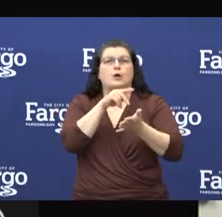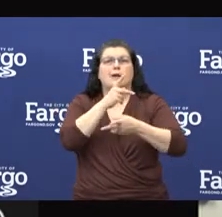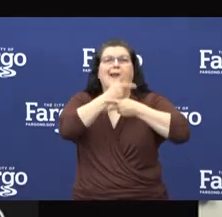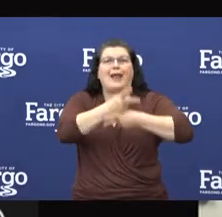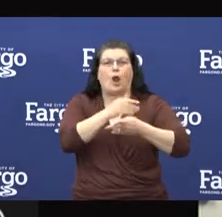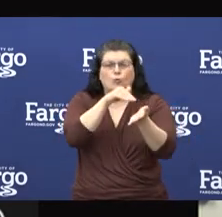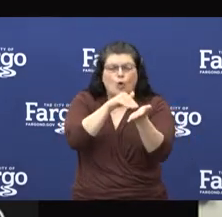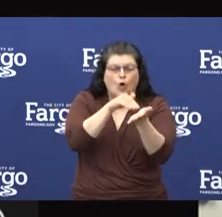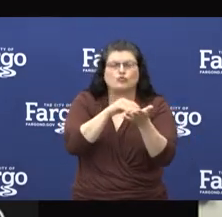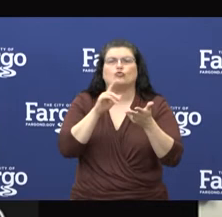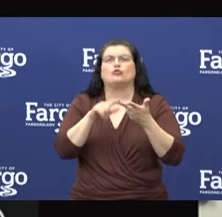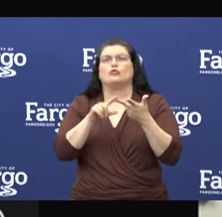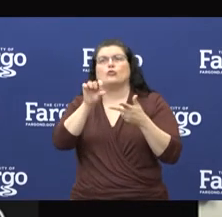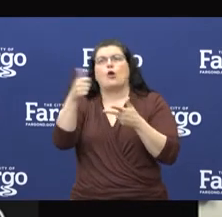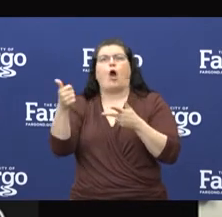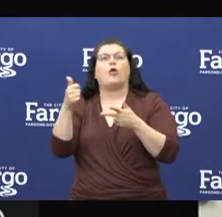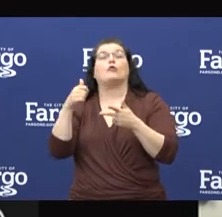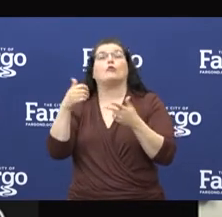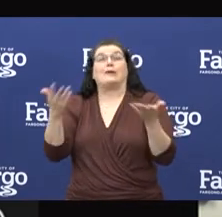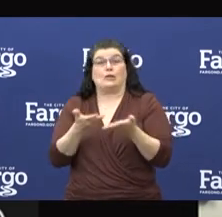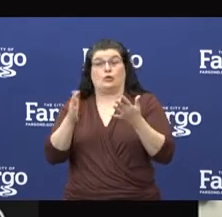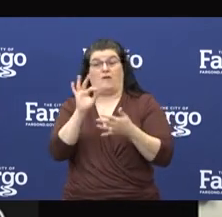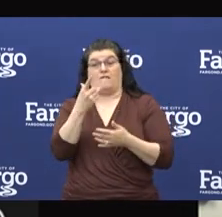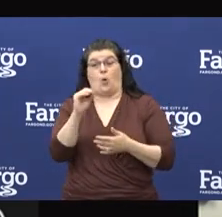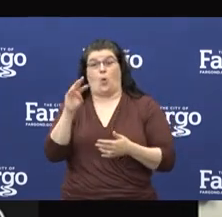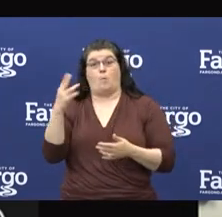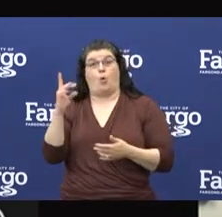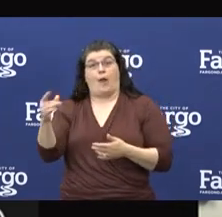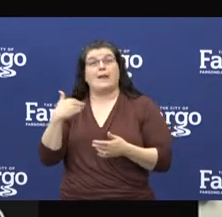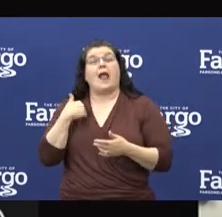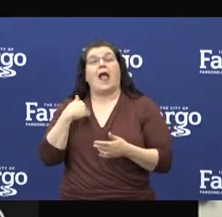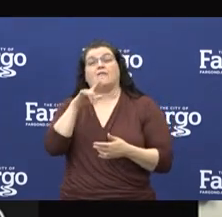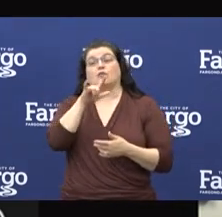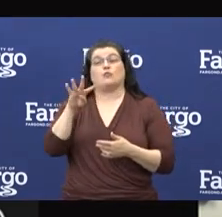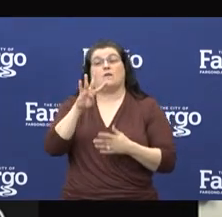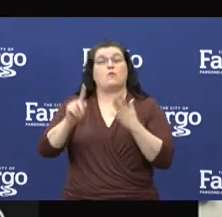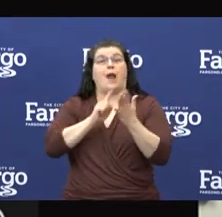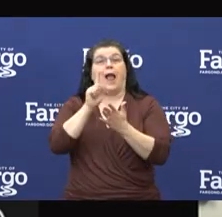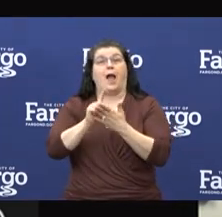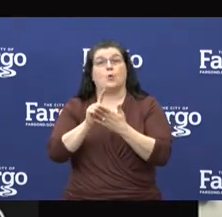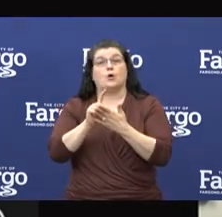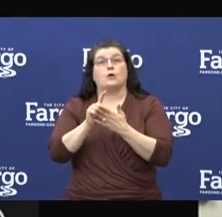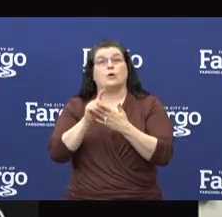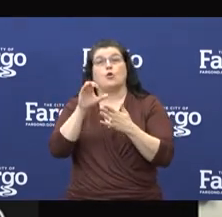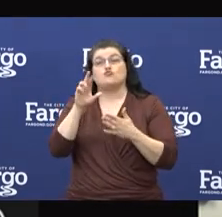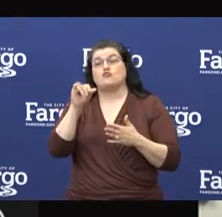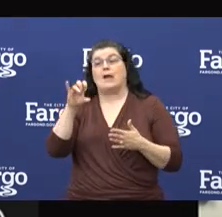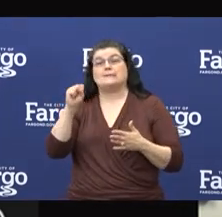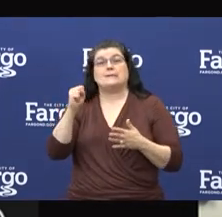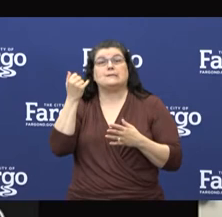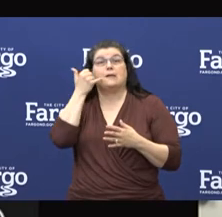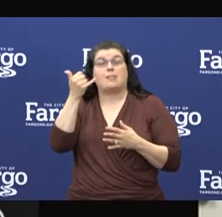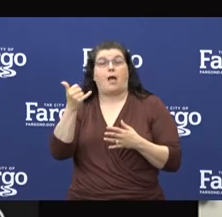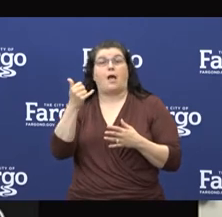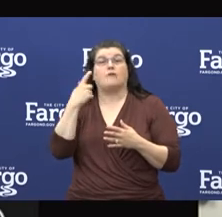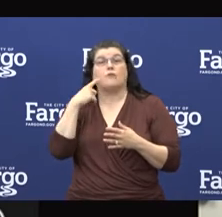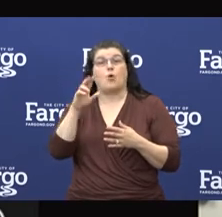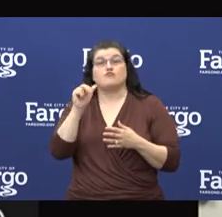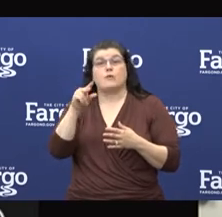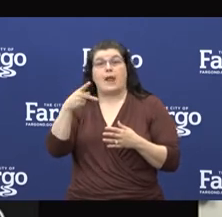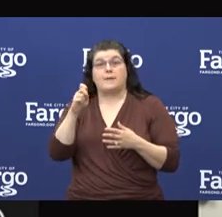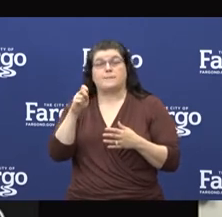Or in Fargo-Moorhead, we have a 24-hour crisis line from the Rape and Abuse Center at